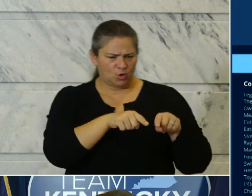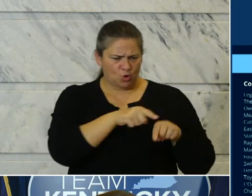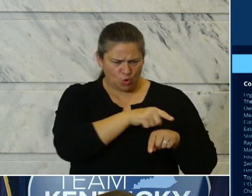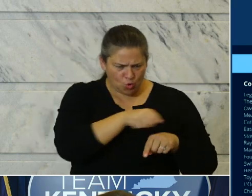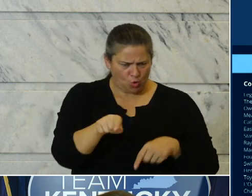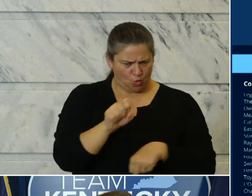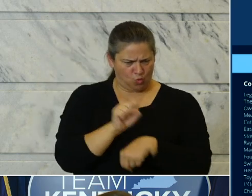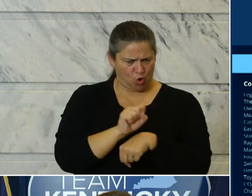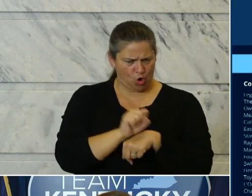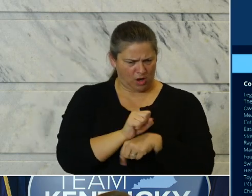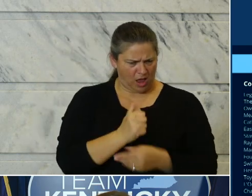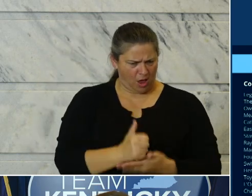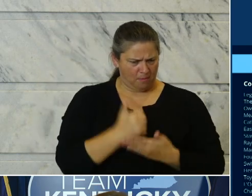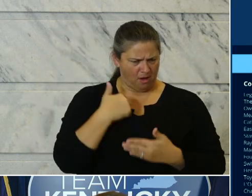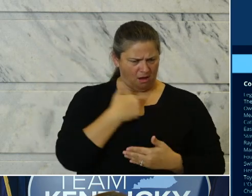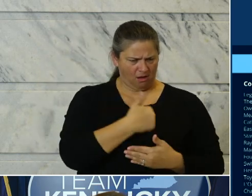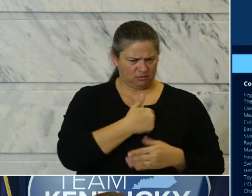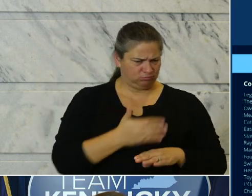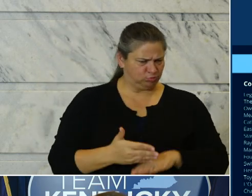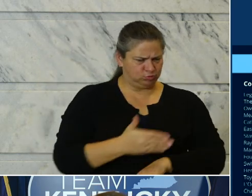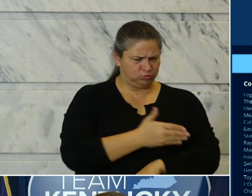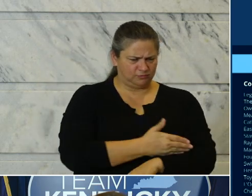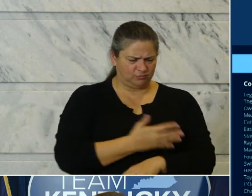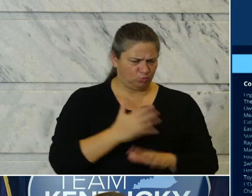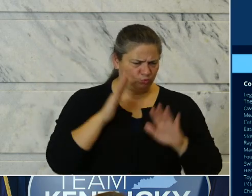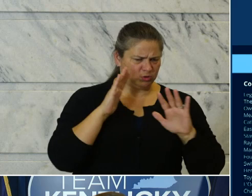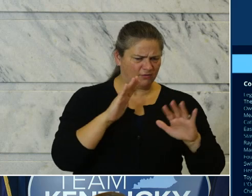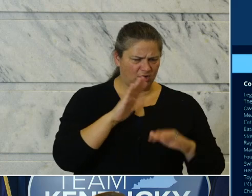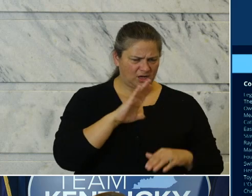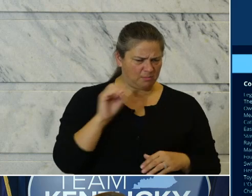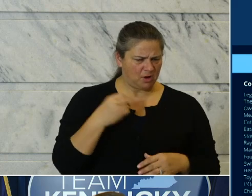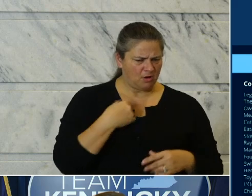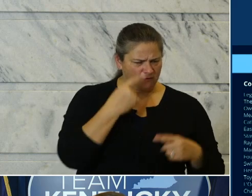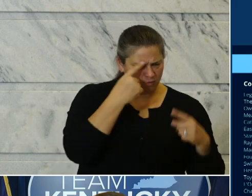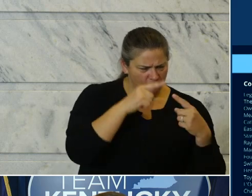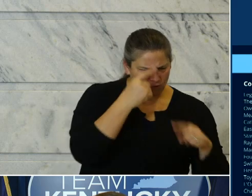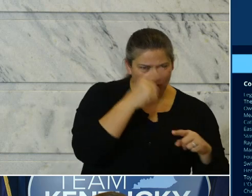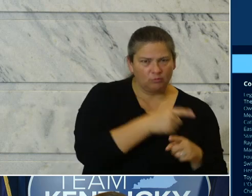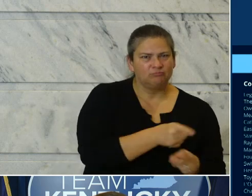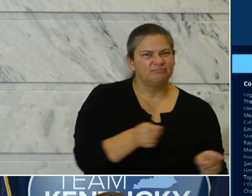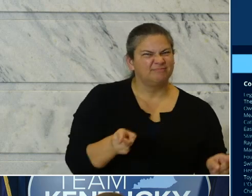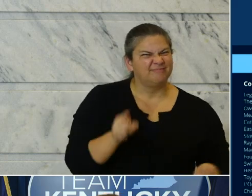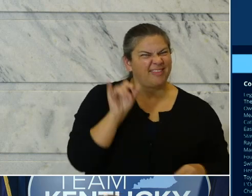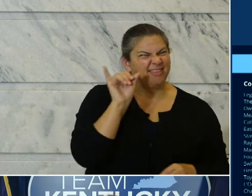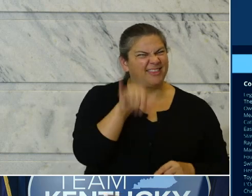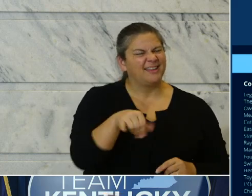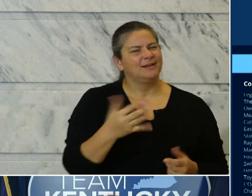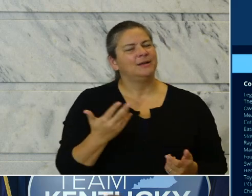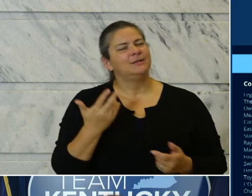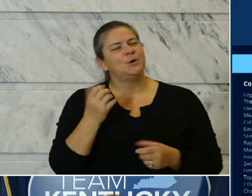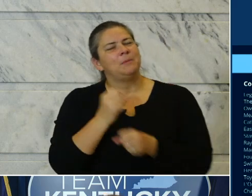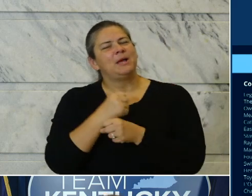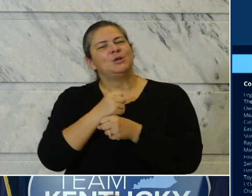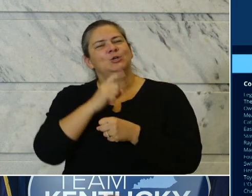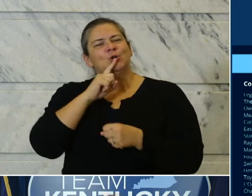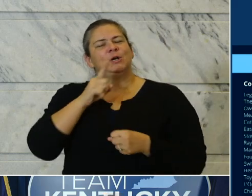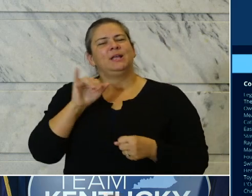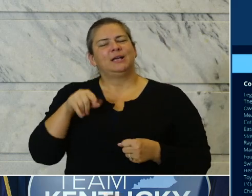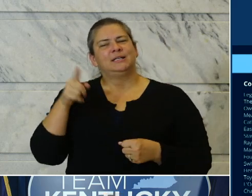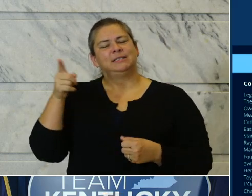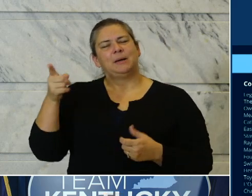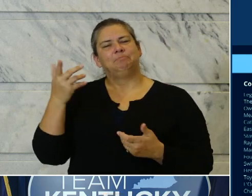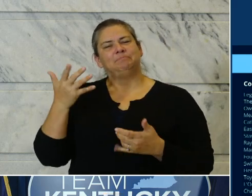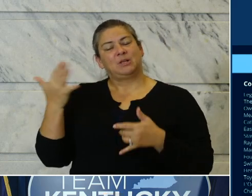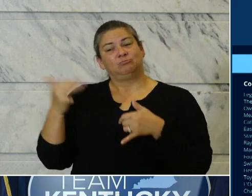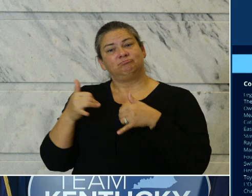to these companies for the safety that they make sure is front and center